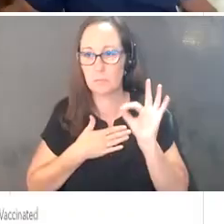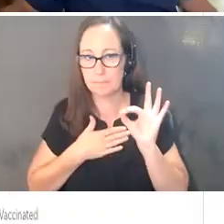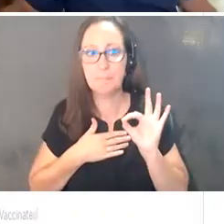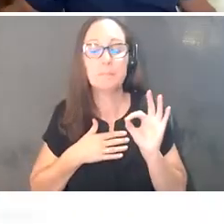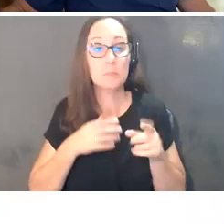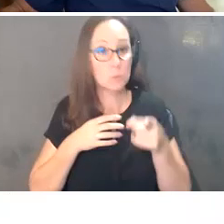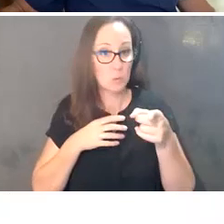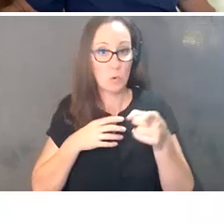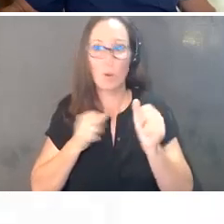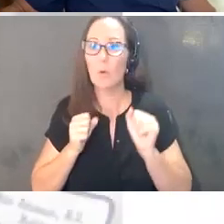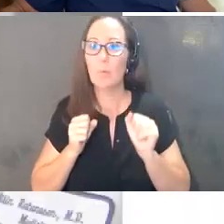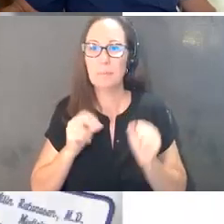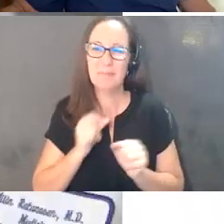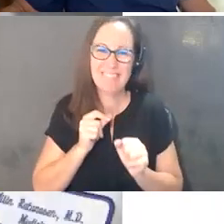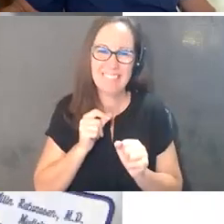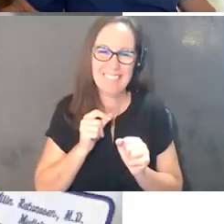So for right here,